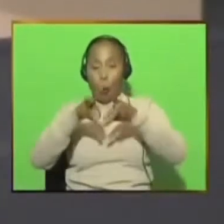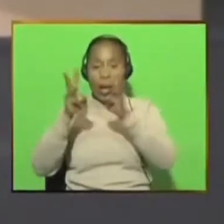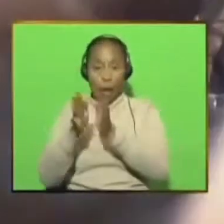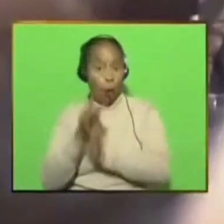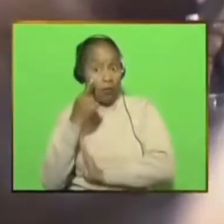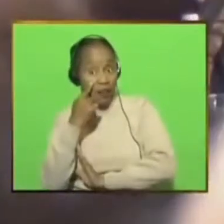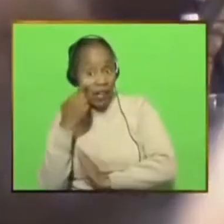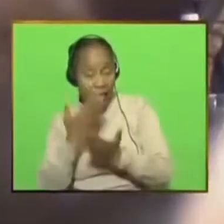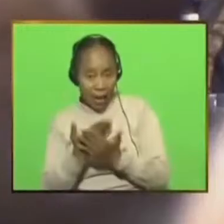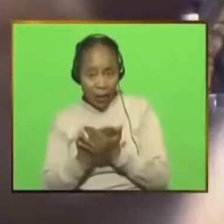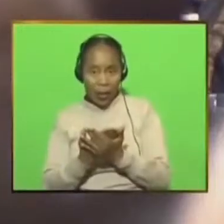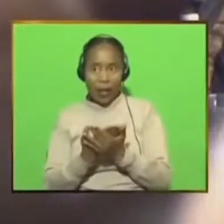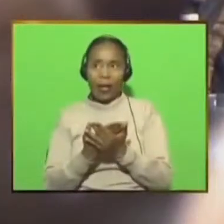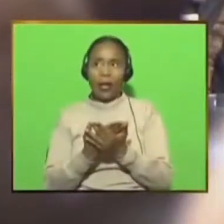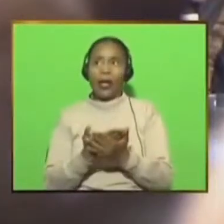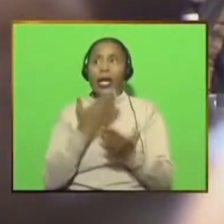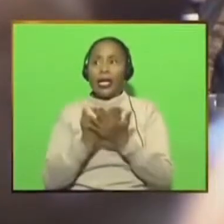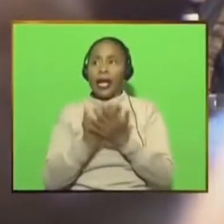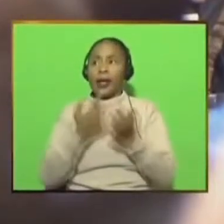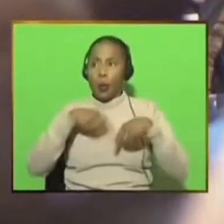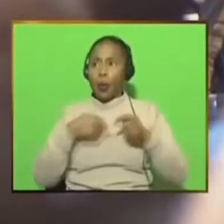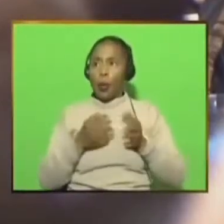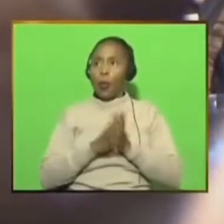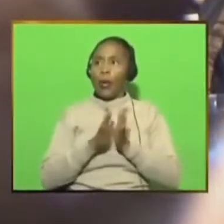Or if you can... Chief Justice.